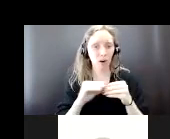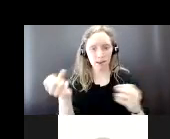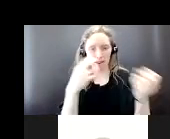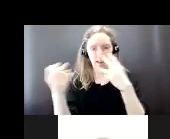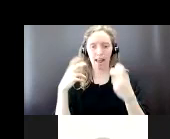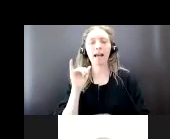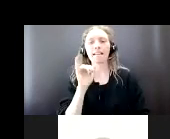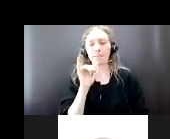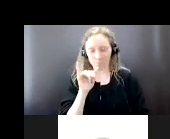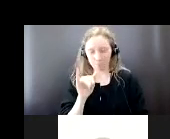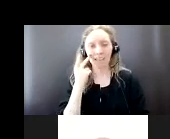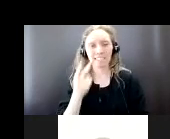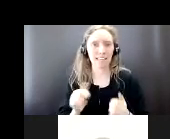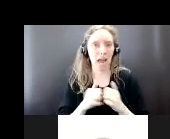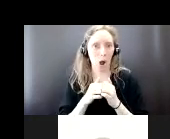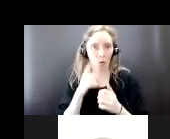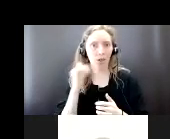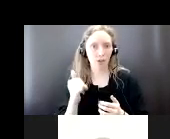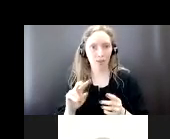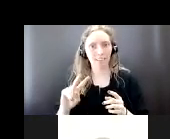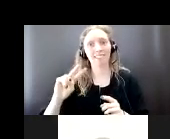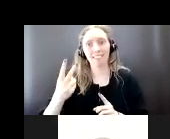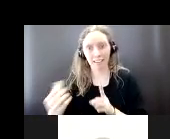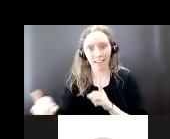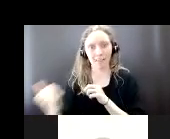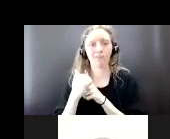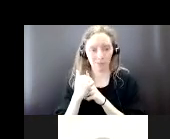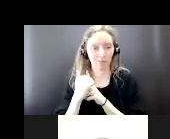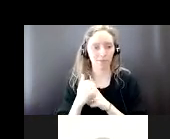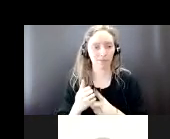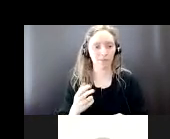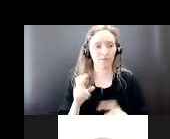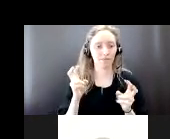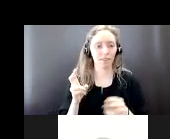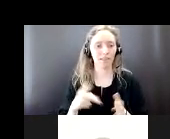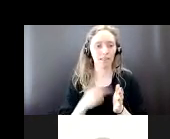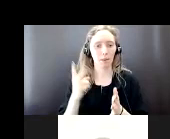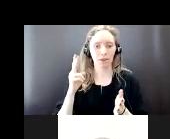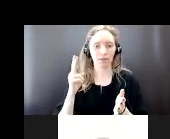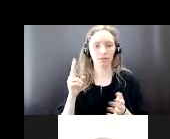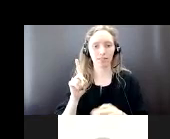second time. And there are other types of frauds out there: foreign exchange,